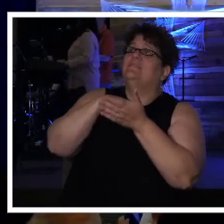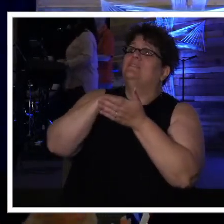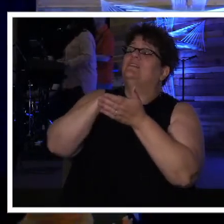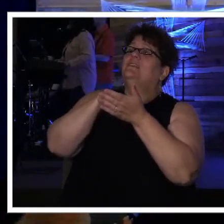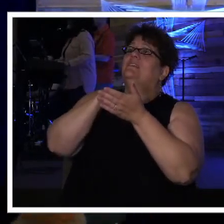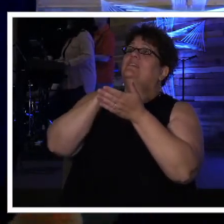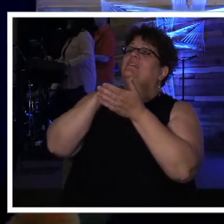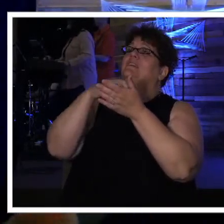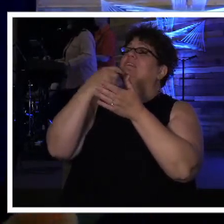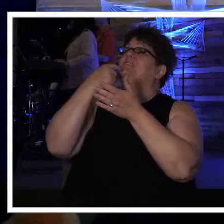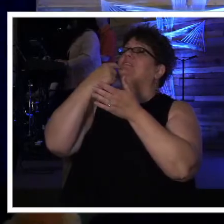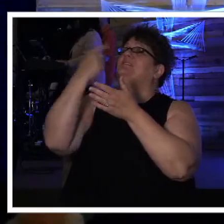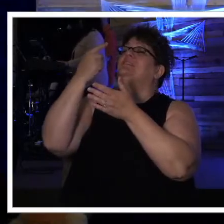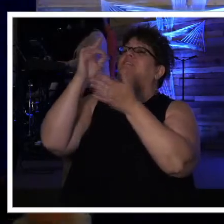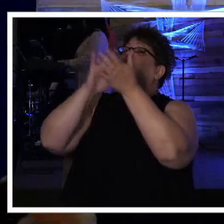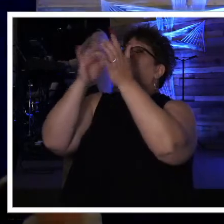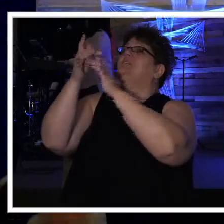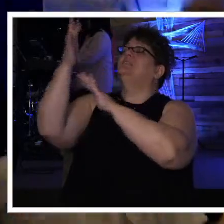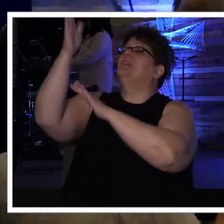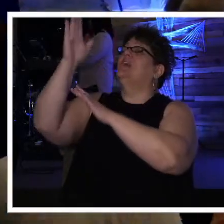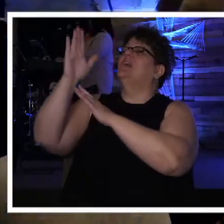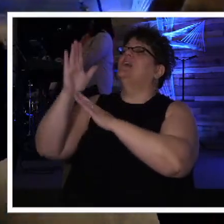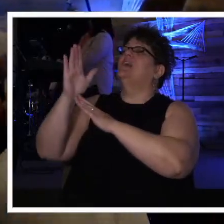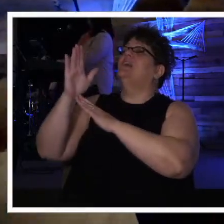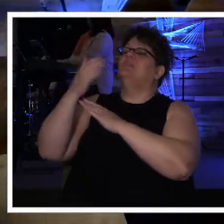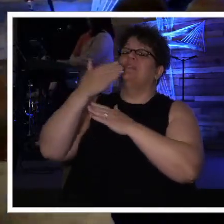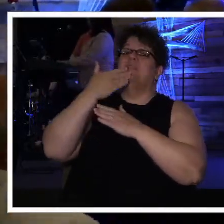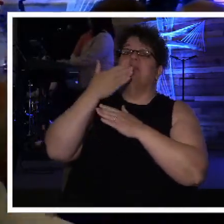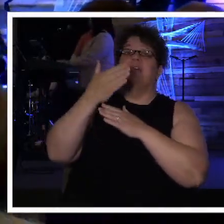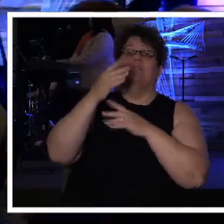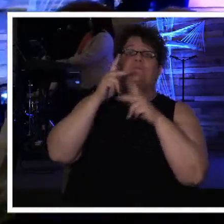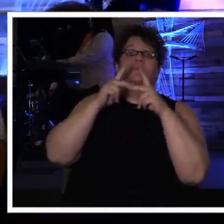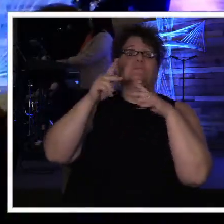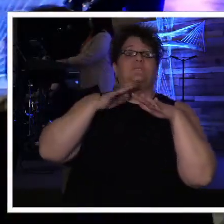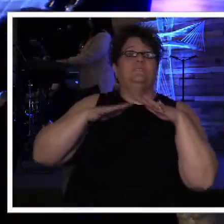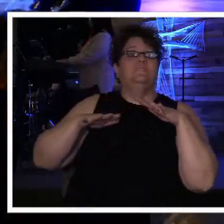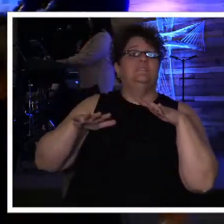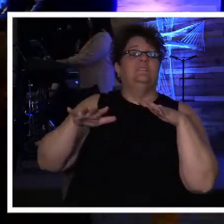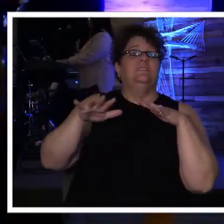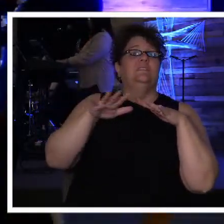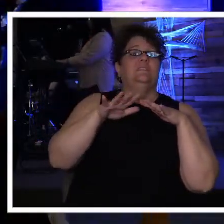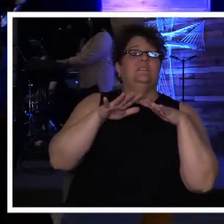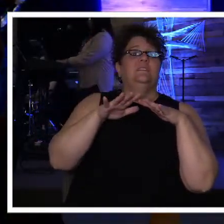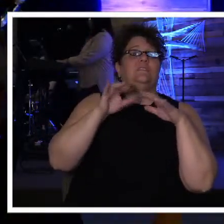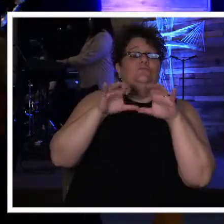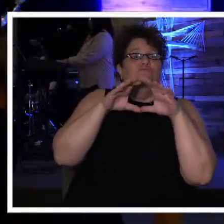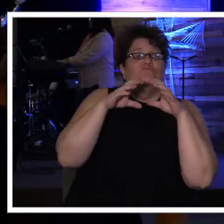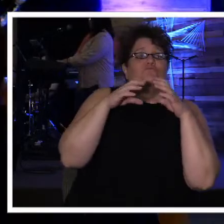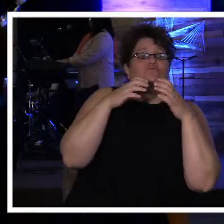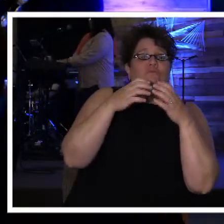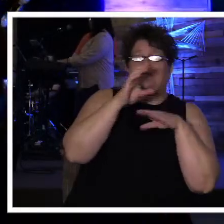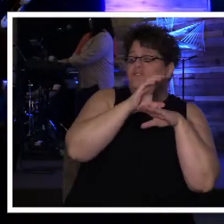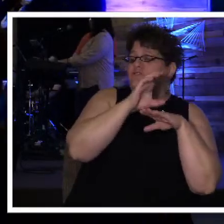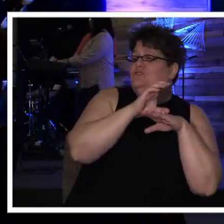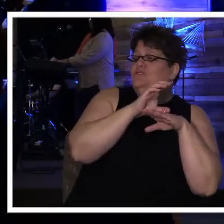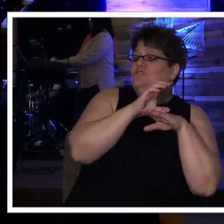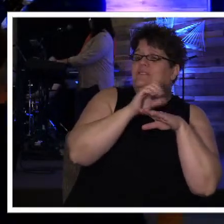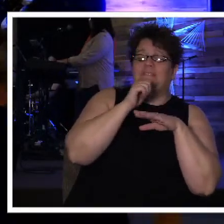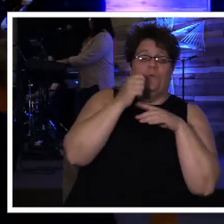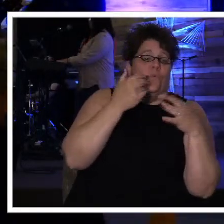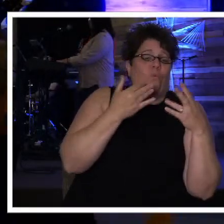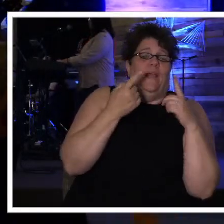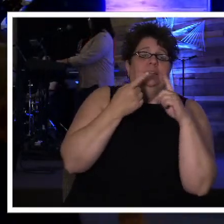And God, I'm so thankful, Lord, to be a part of a body of believers who do not want to wait until that time. But Lord,